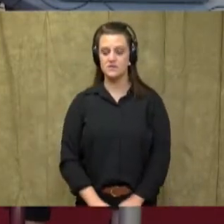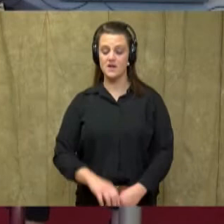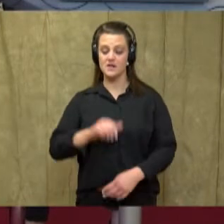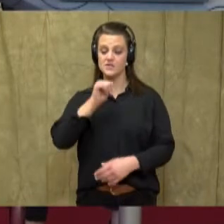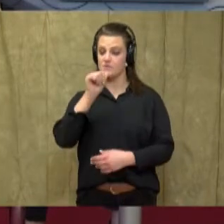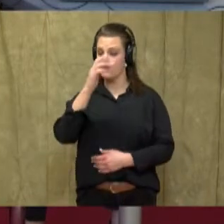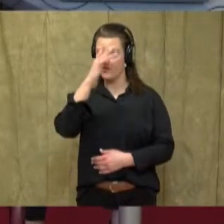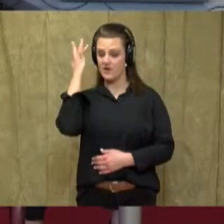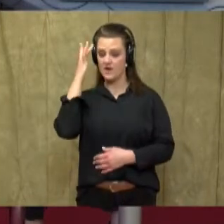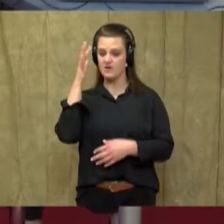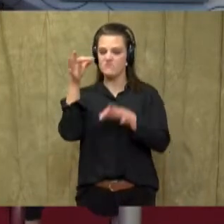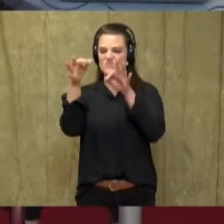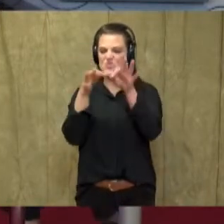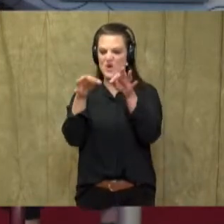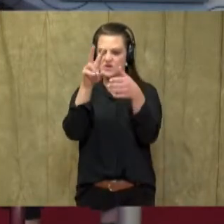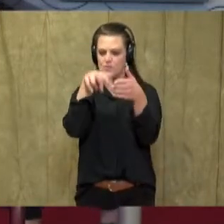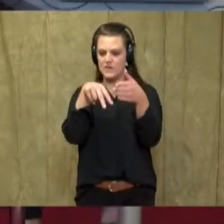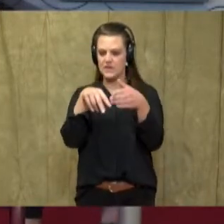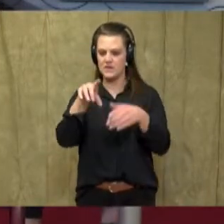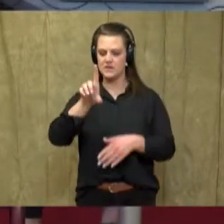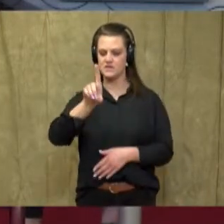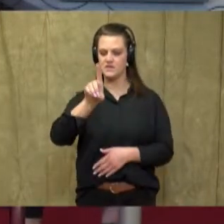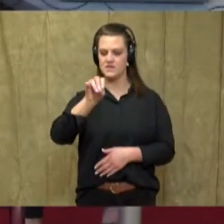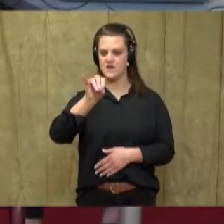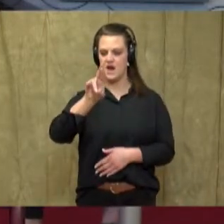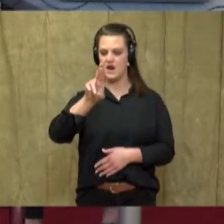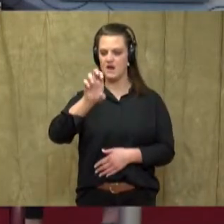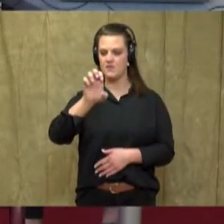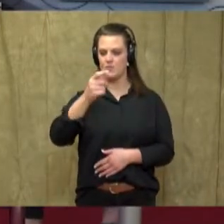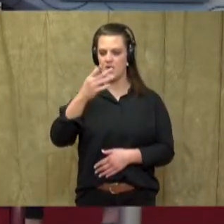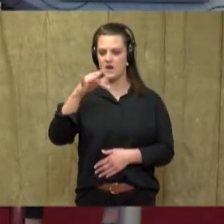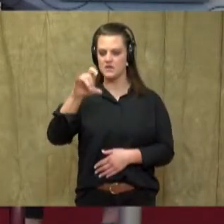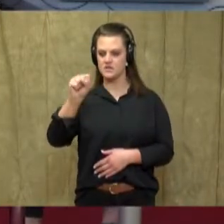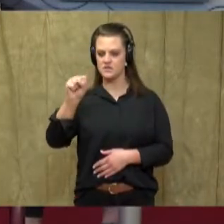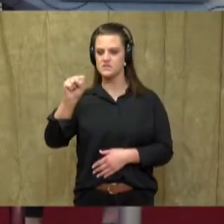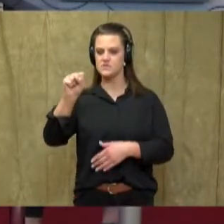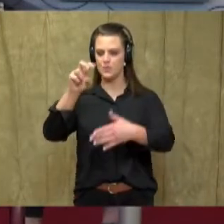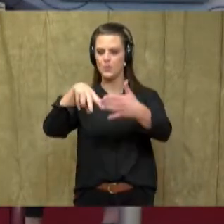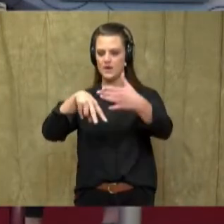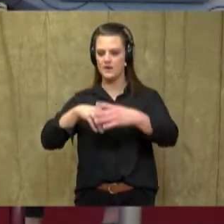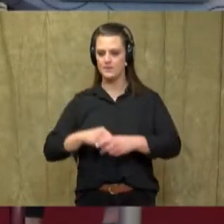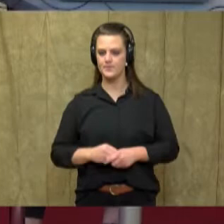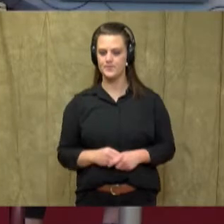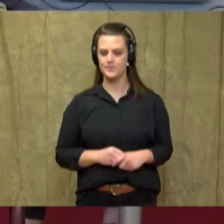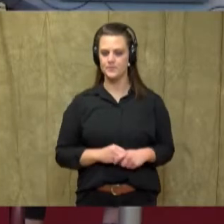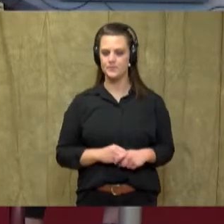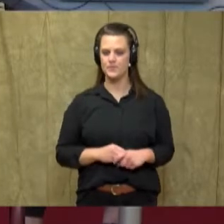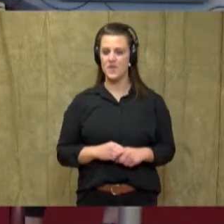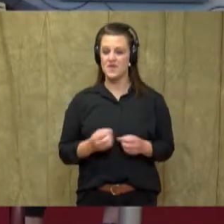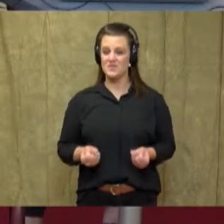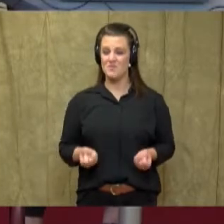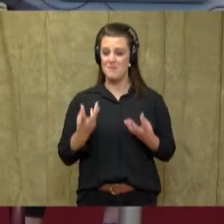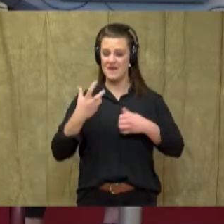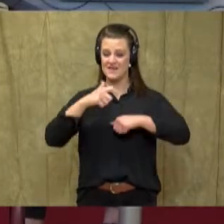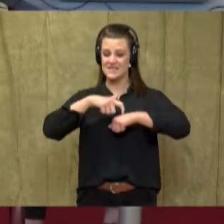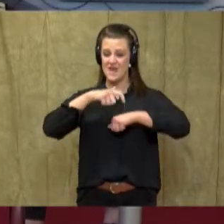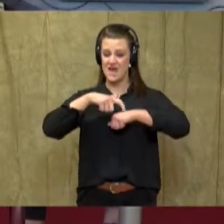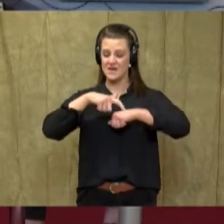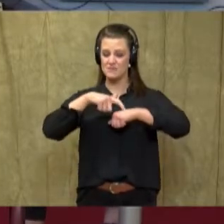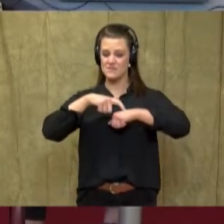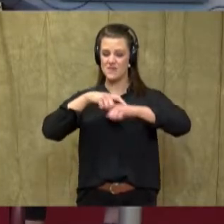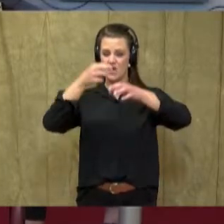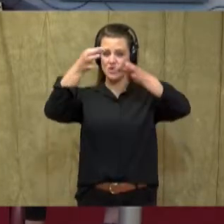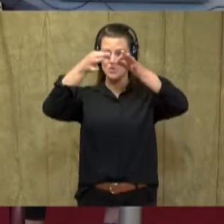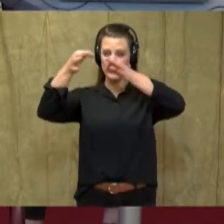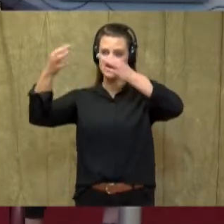forget to read the directions. And many times, and as I'm looking at this page, the directions are even